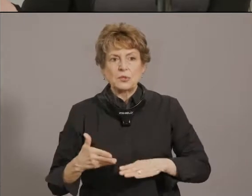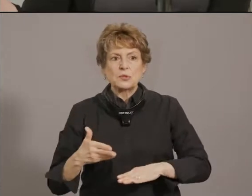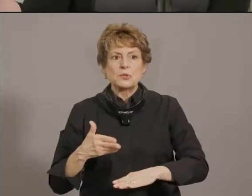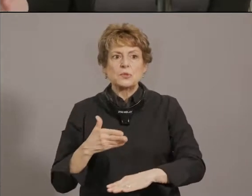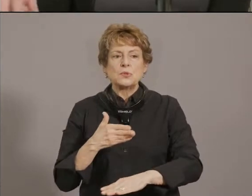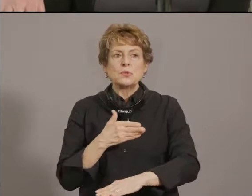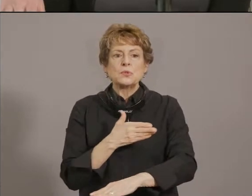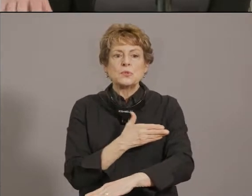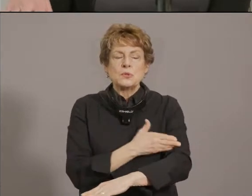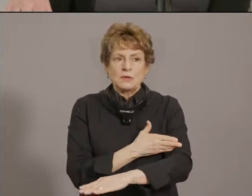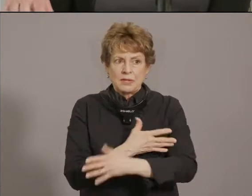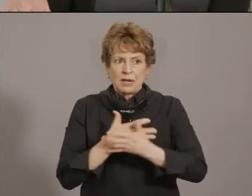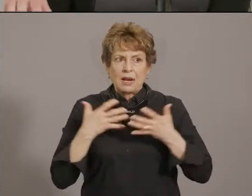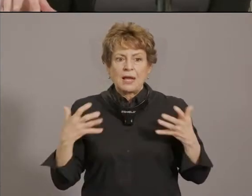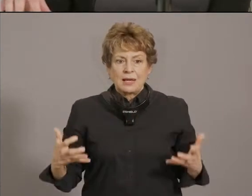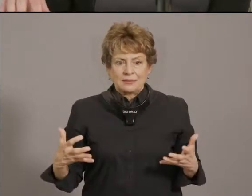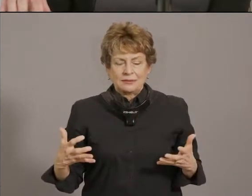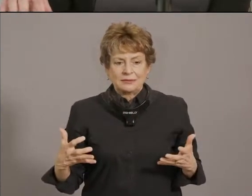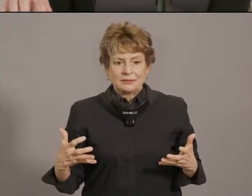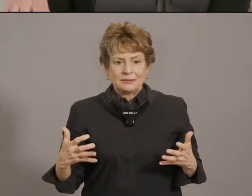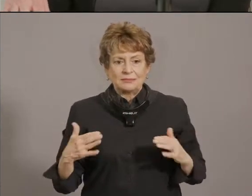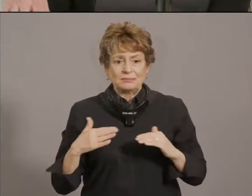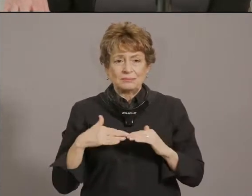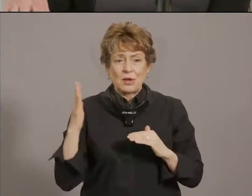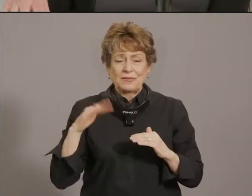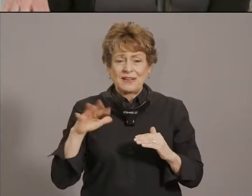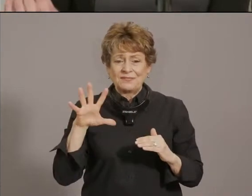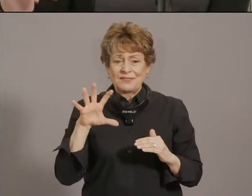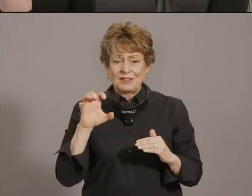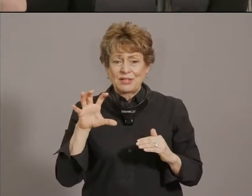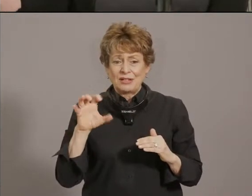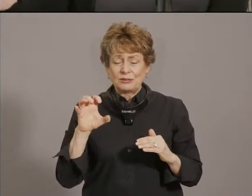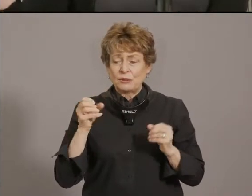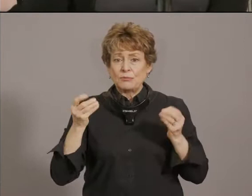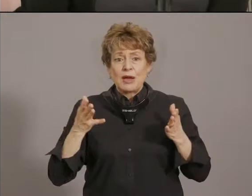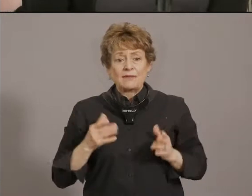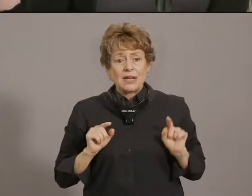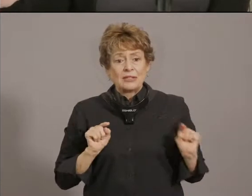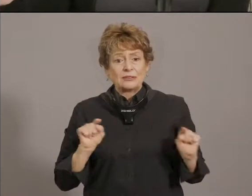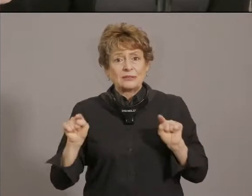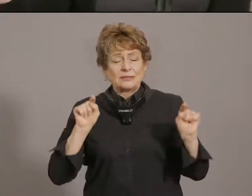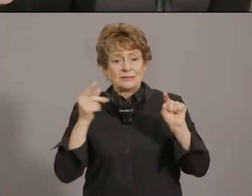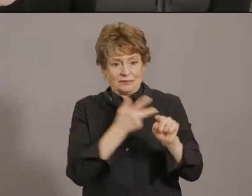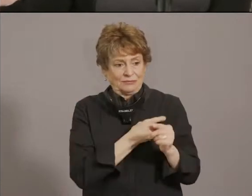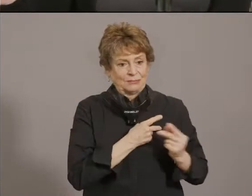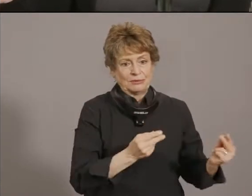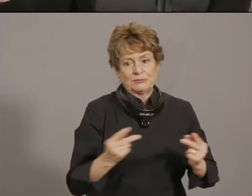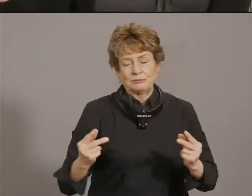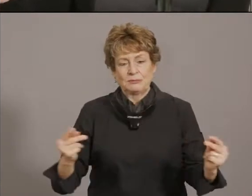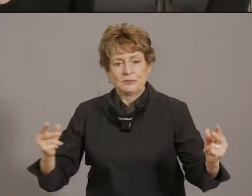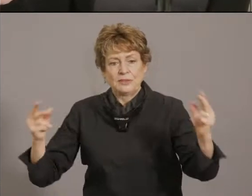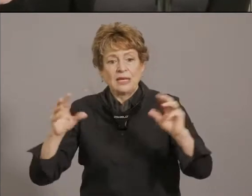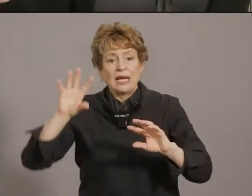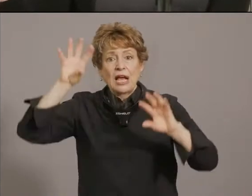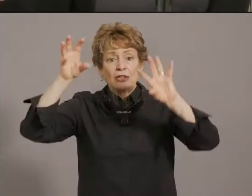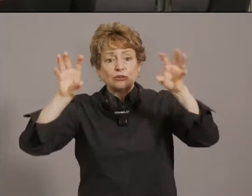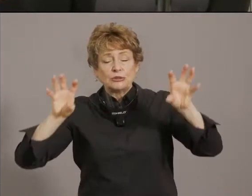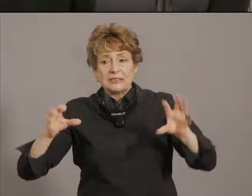over 500 providers statewide receive vaccine, and that includes county health departments,